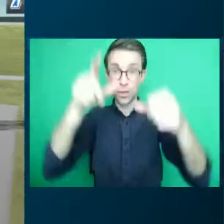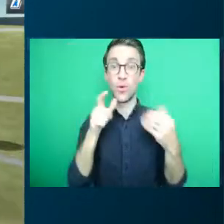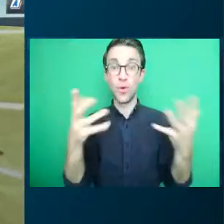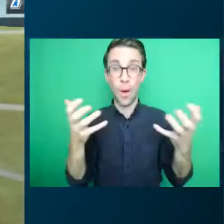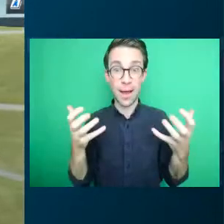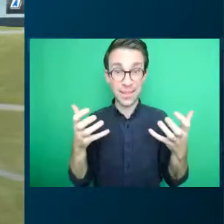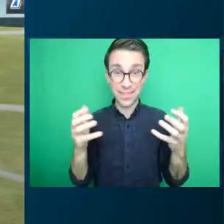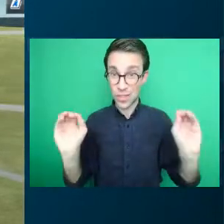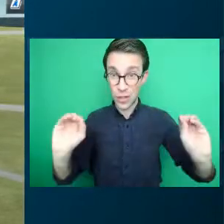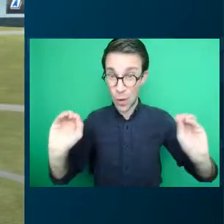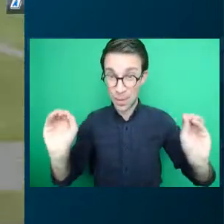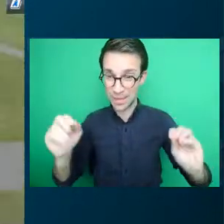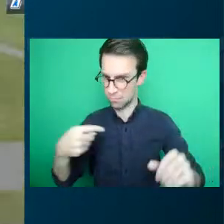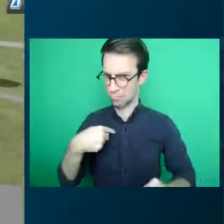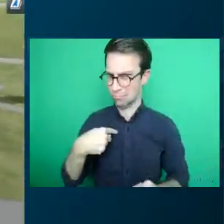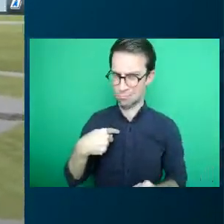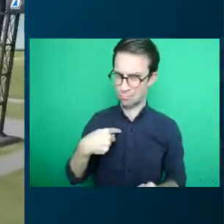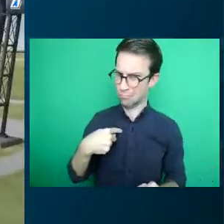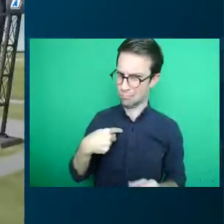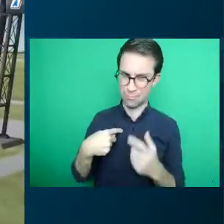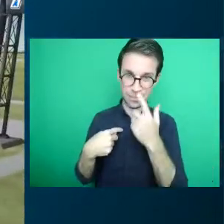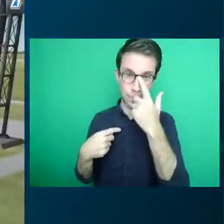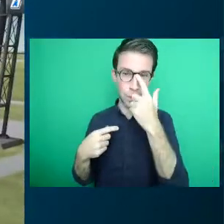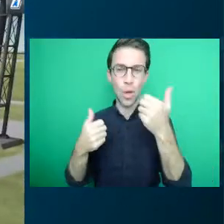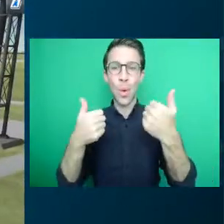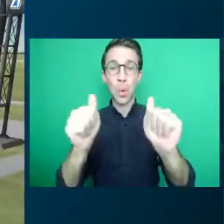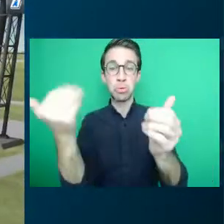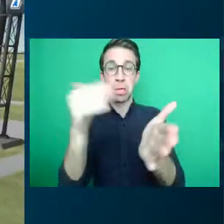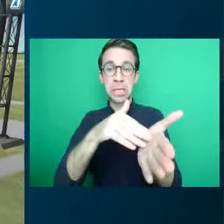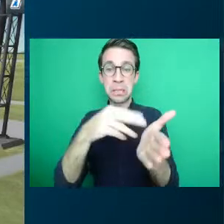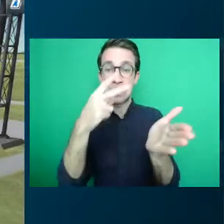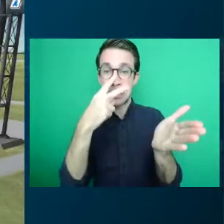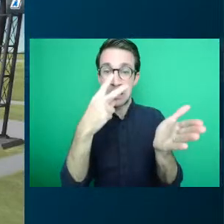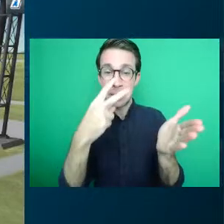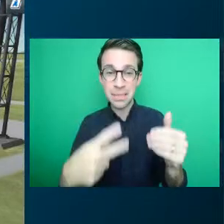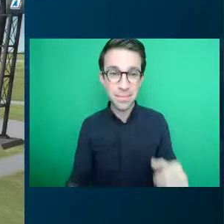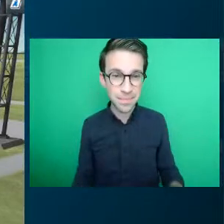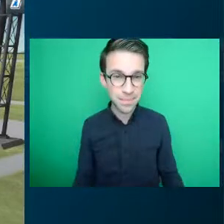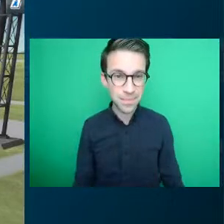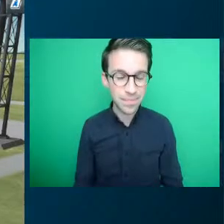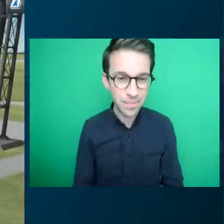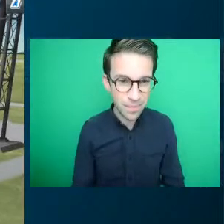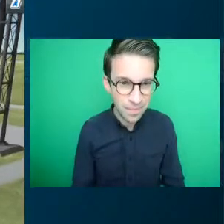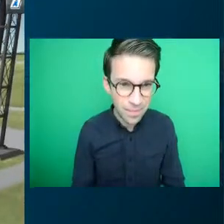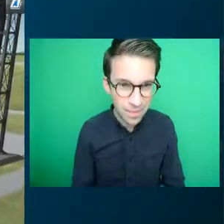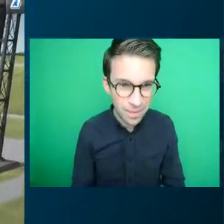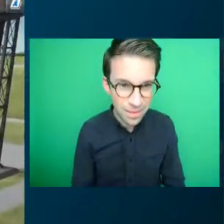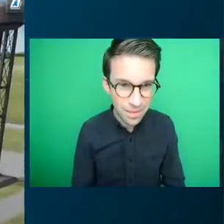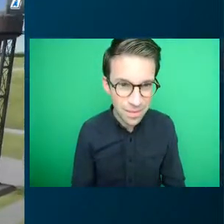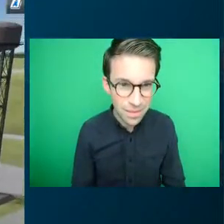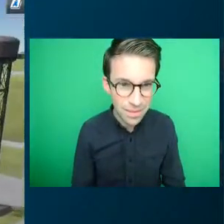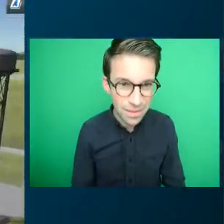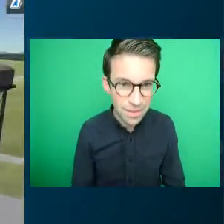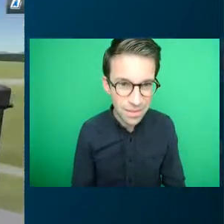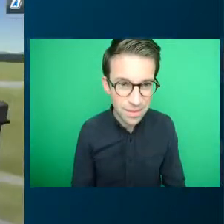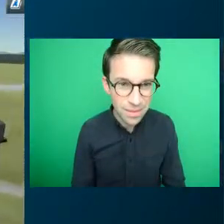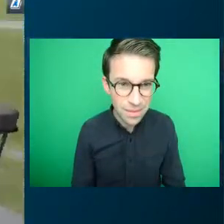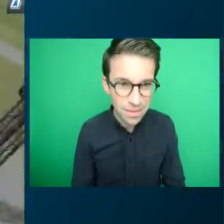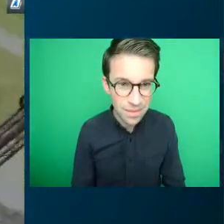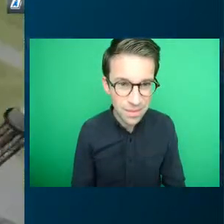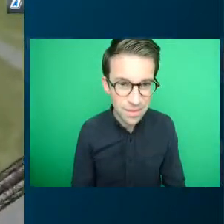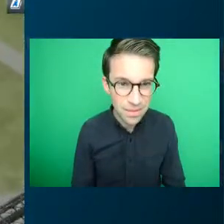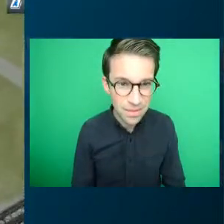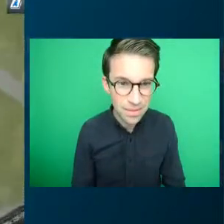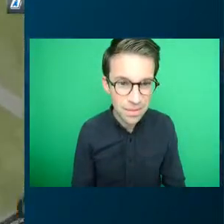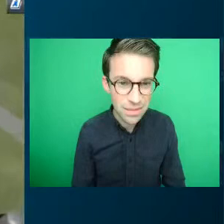hand. Let's try this one more time, and I'm going to go ahead and try to launch it with Jeb on board.